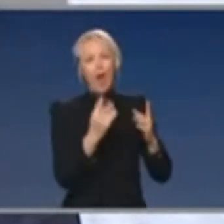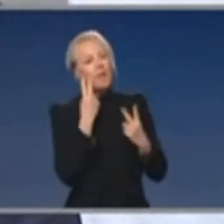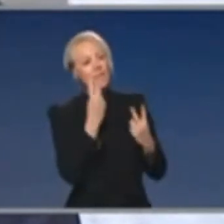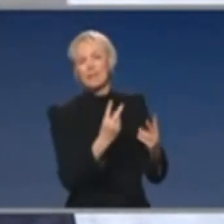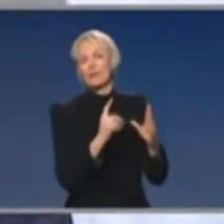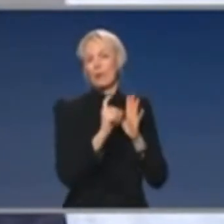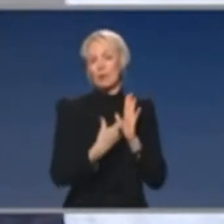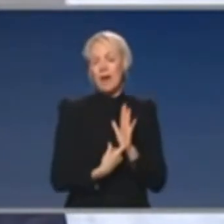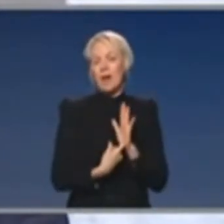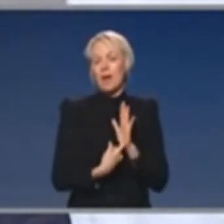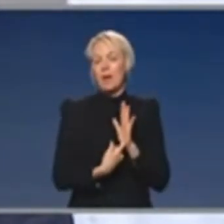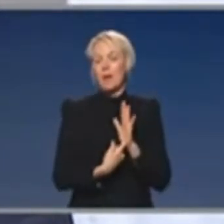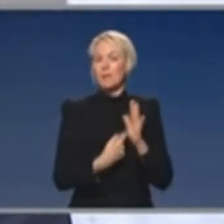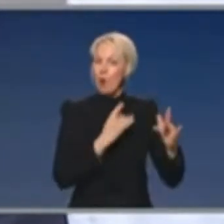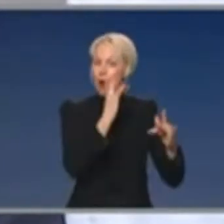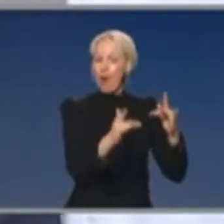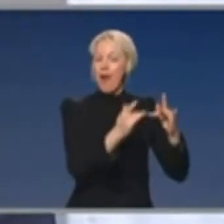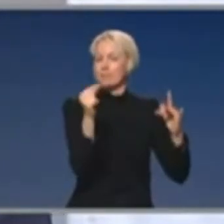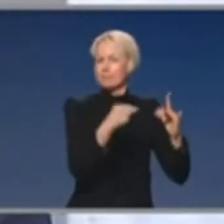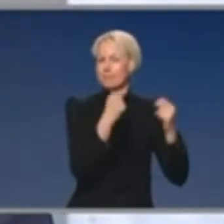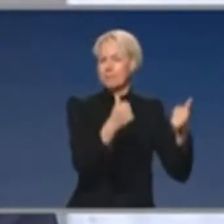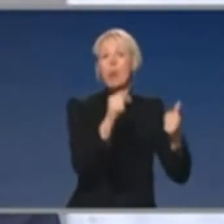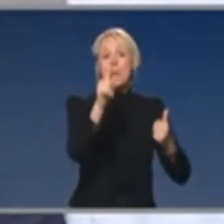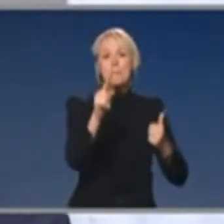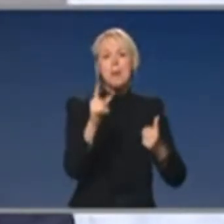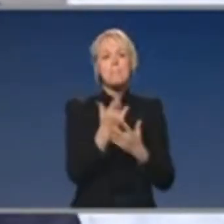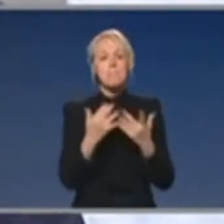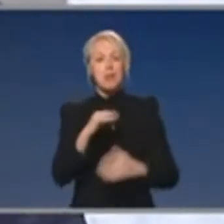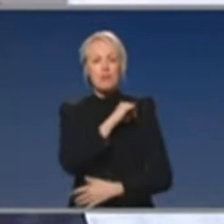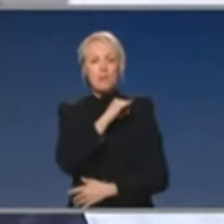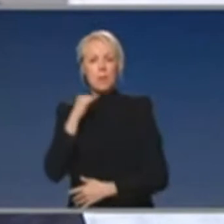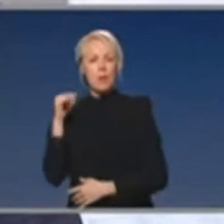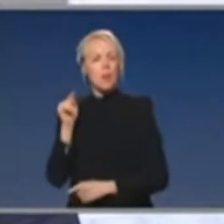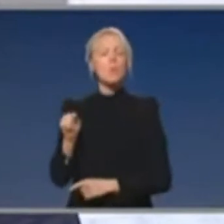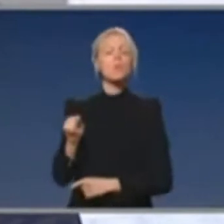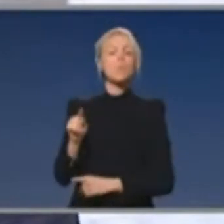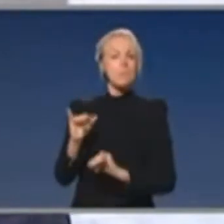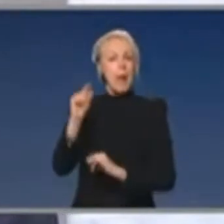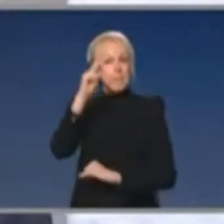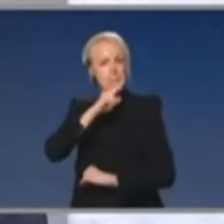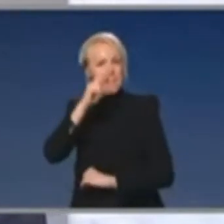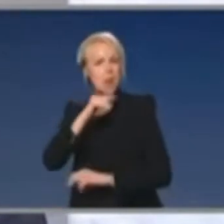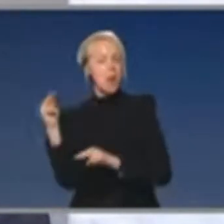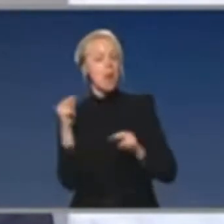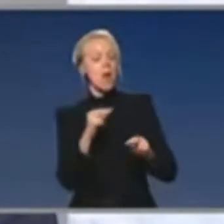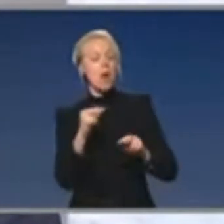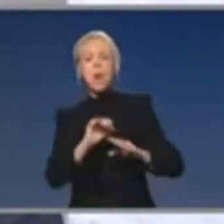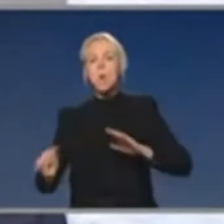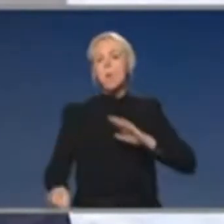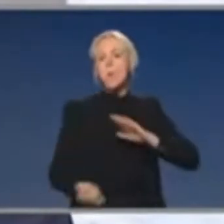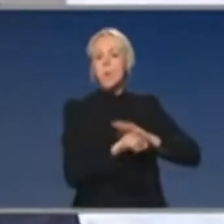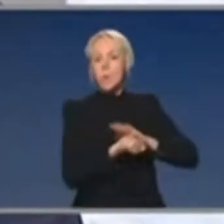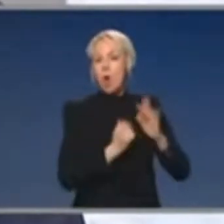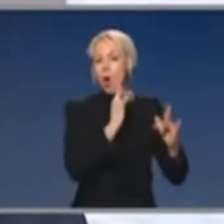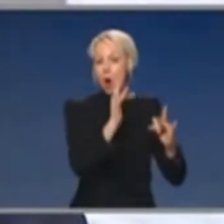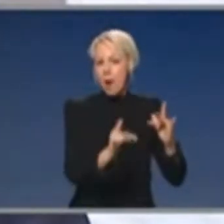positive outcomes, the crooks and those who may not always share our interests they see opportunities too. And